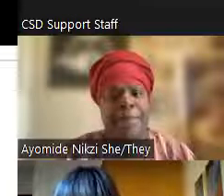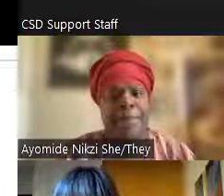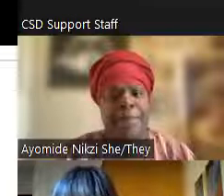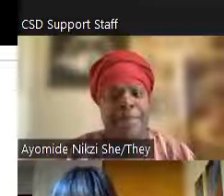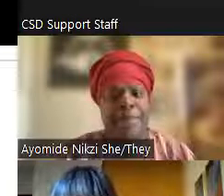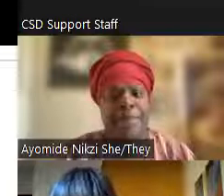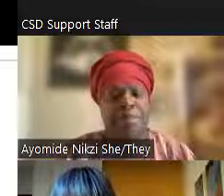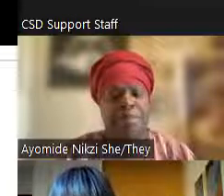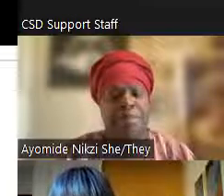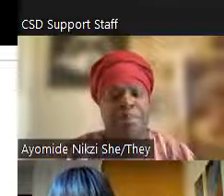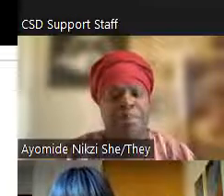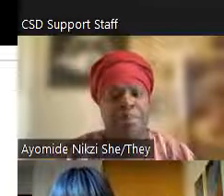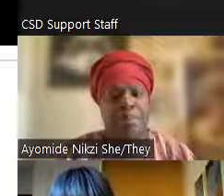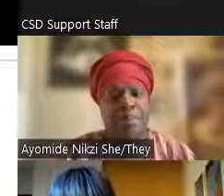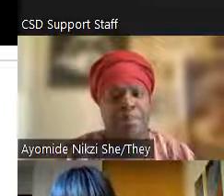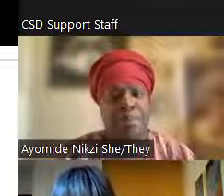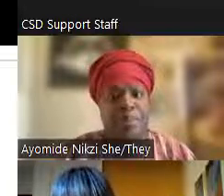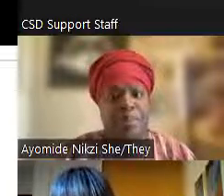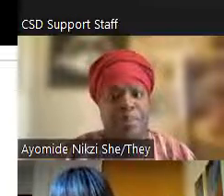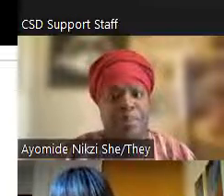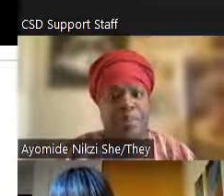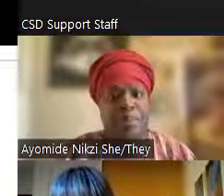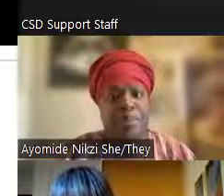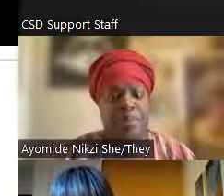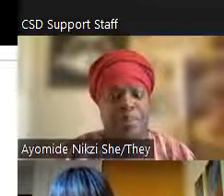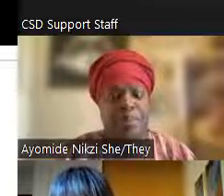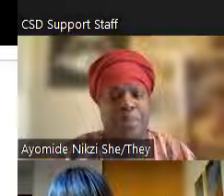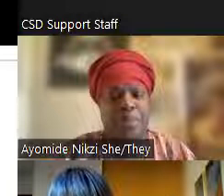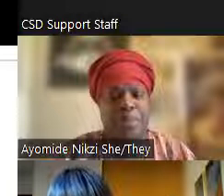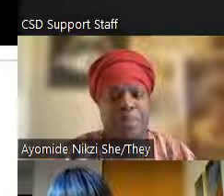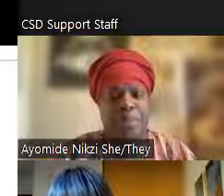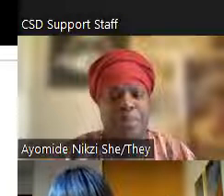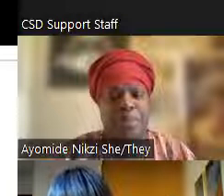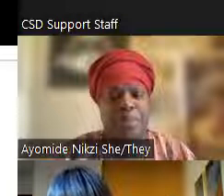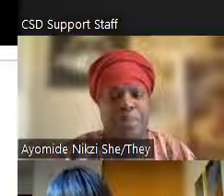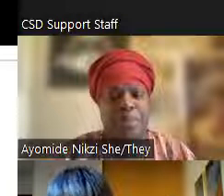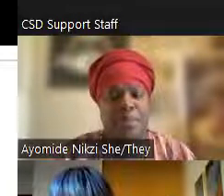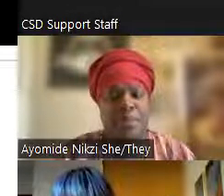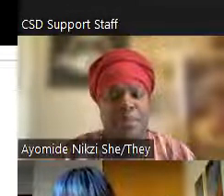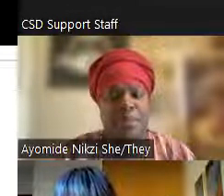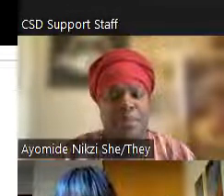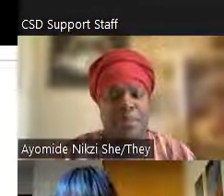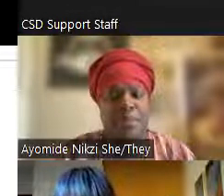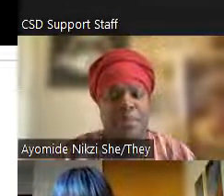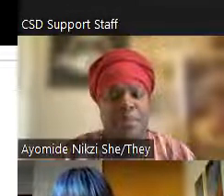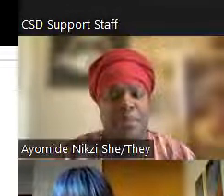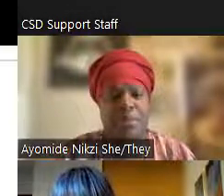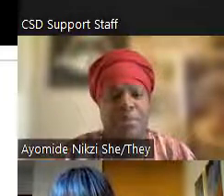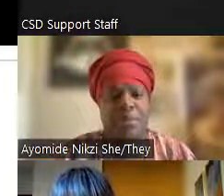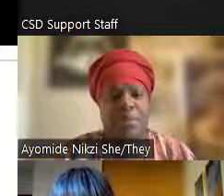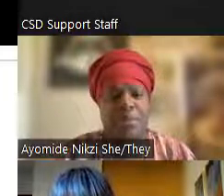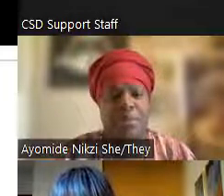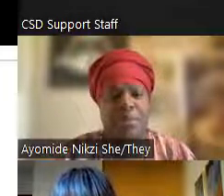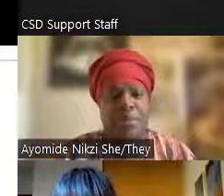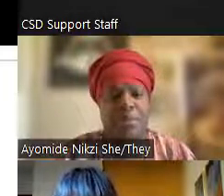discussed, but unless it's been changed, you all have had ample opportunity, we all have, to